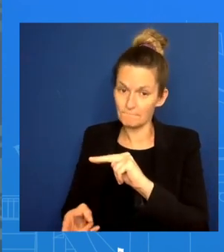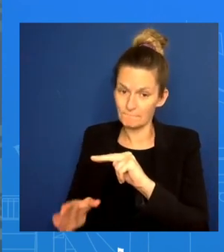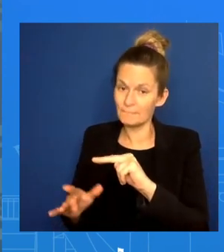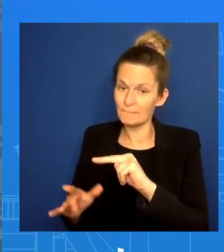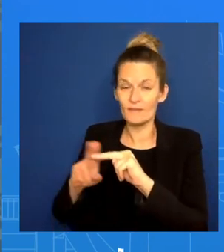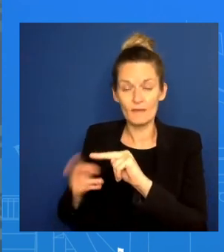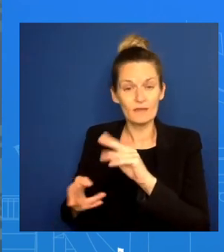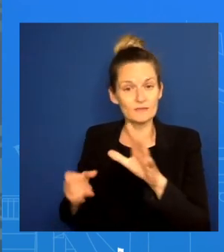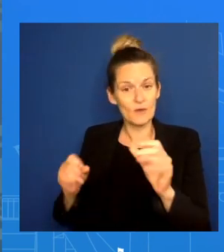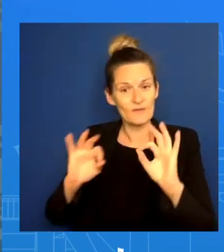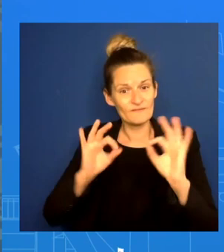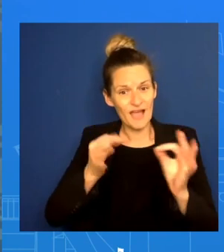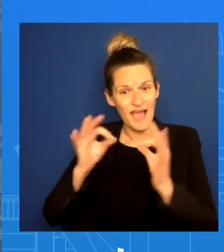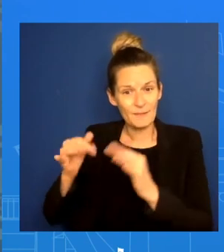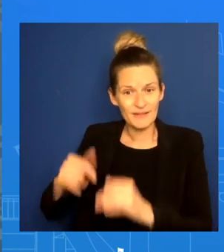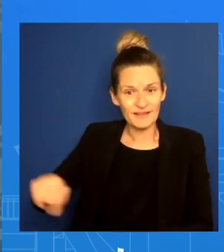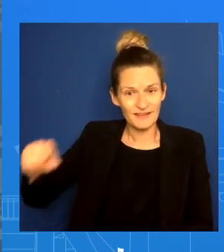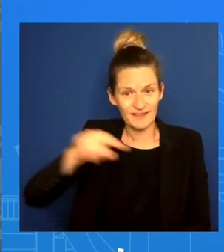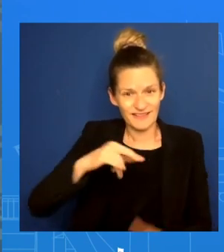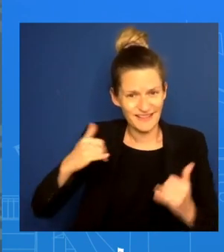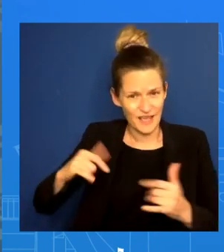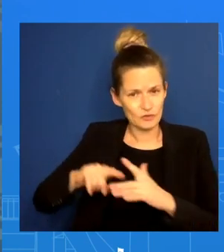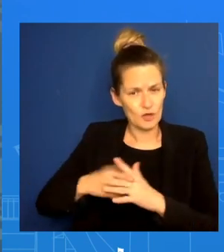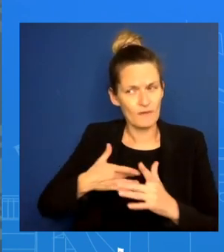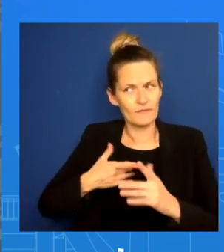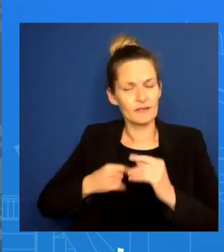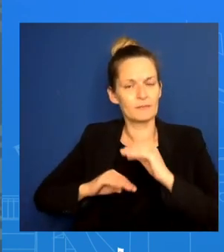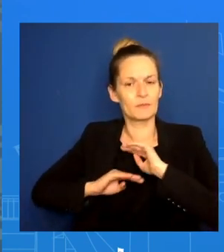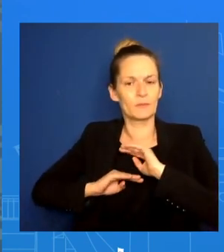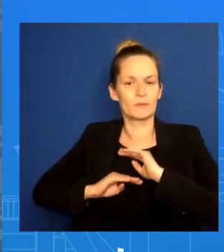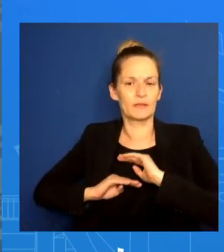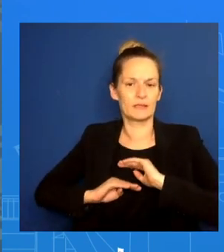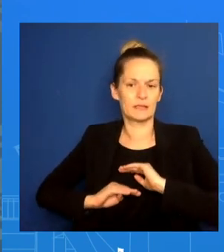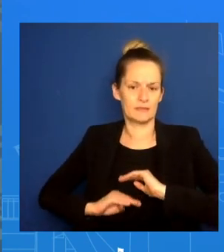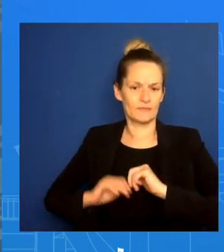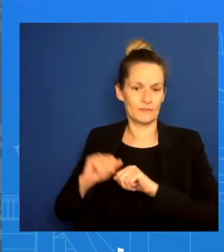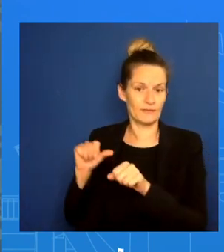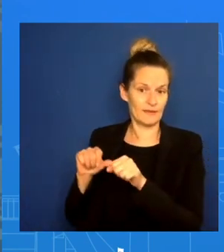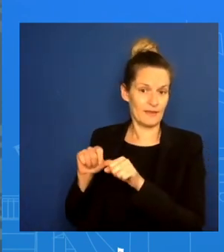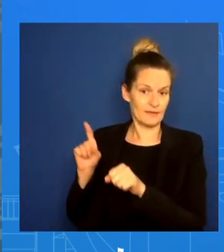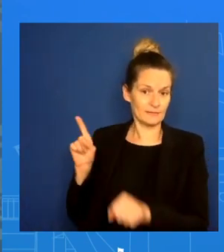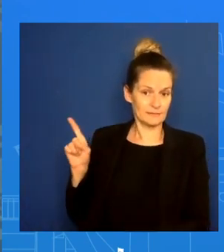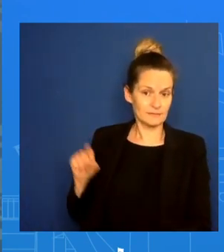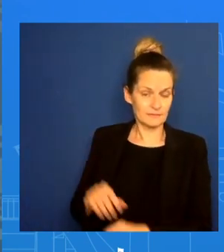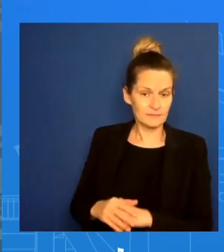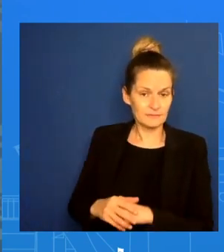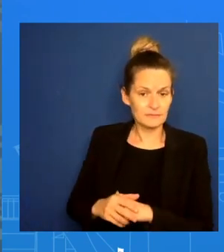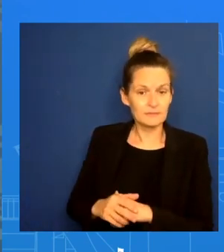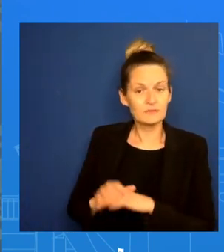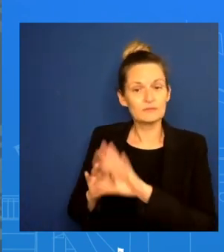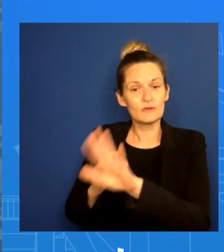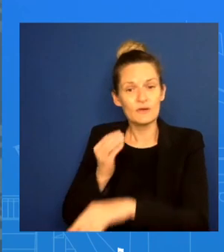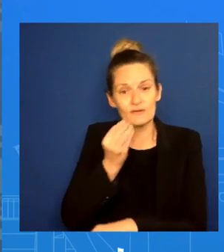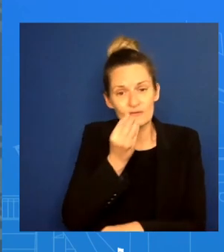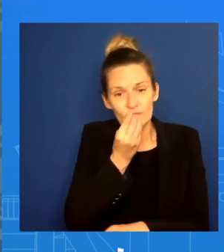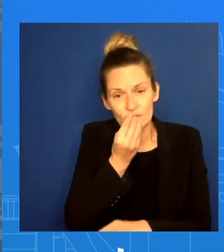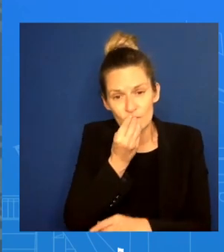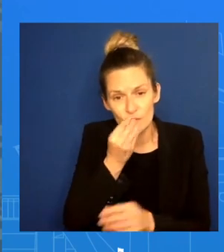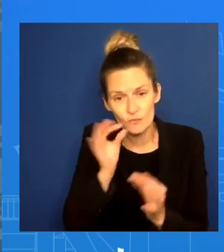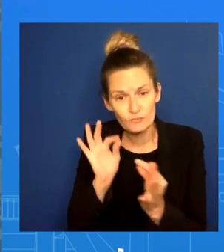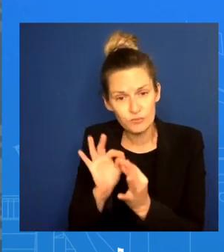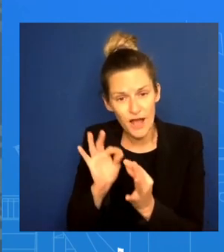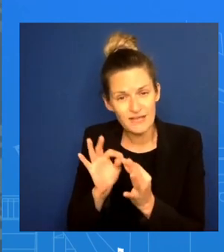the president has talked about. We have also seen food prices go down just a little bit. And so we're going to continue to do that.